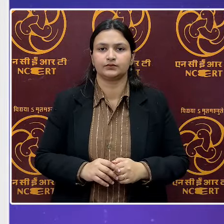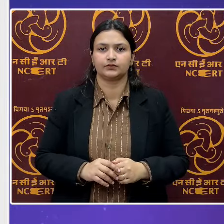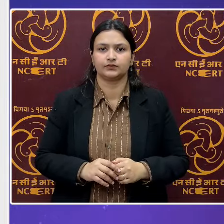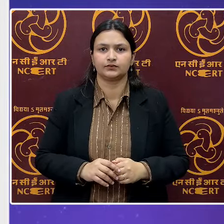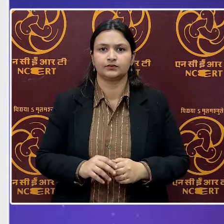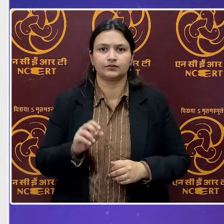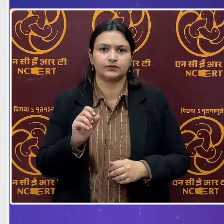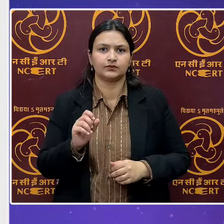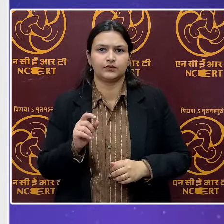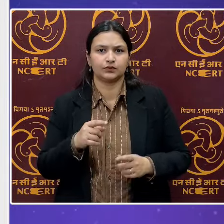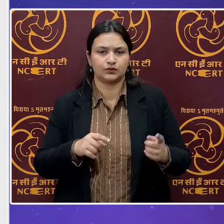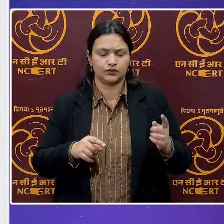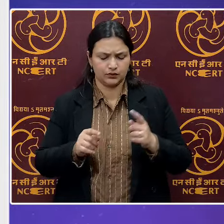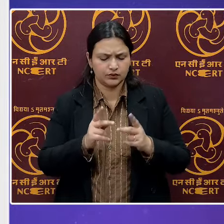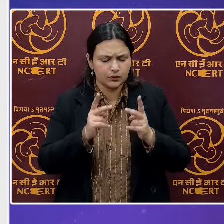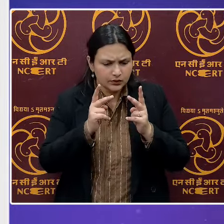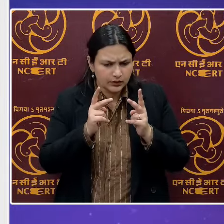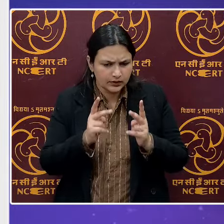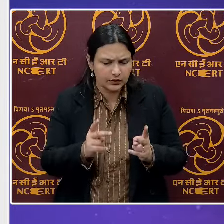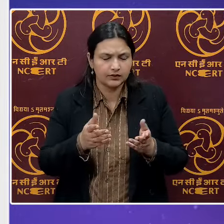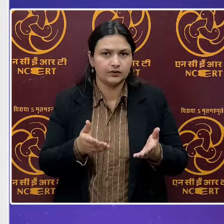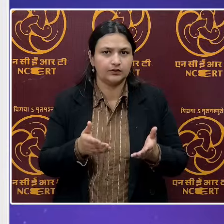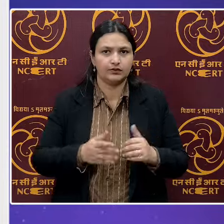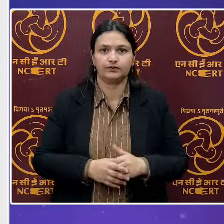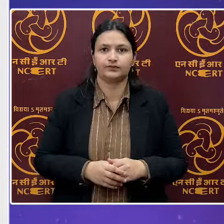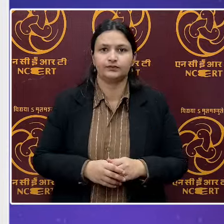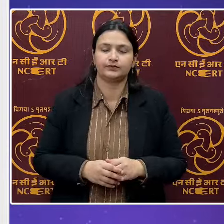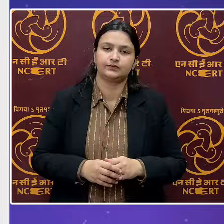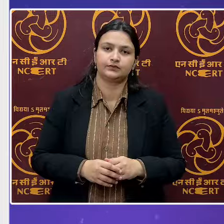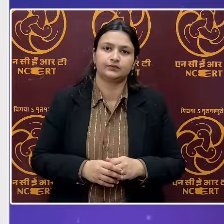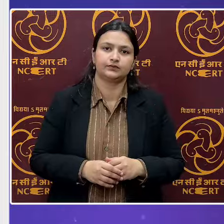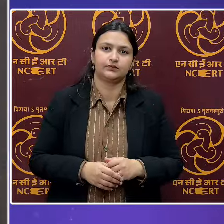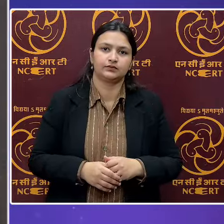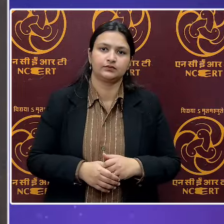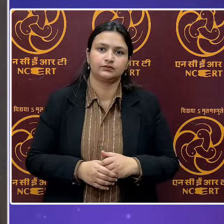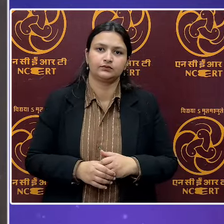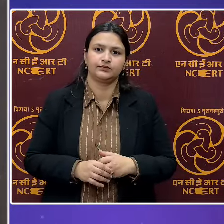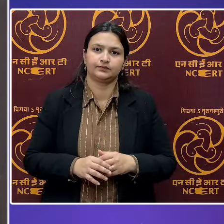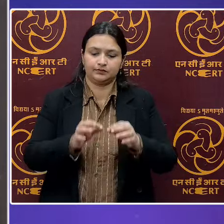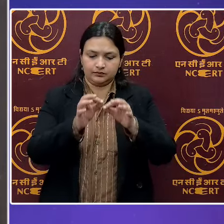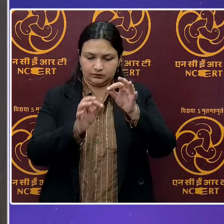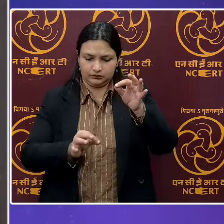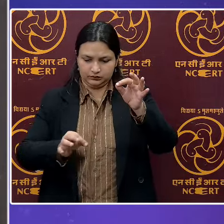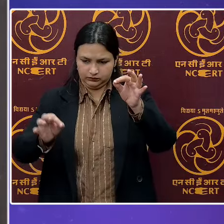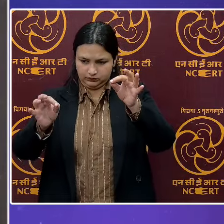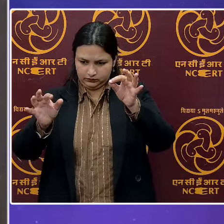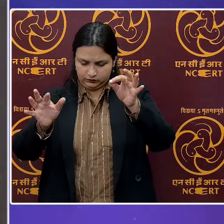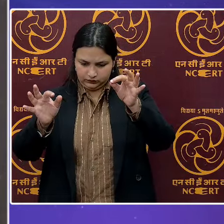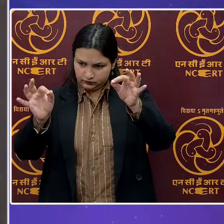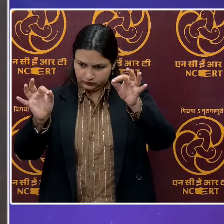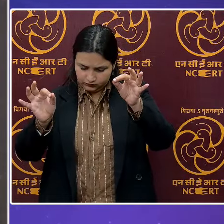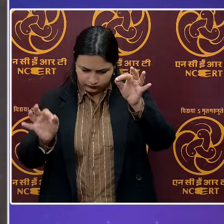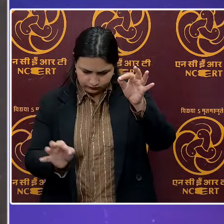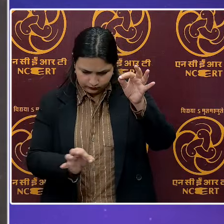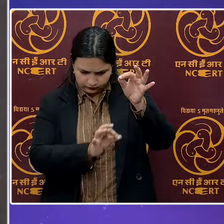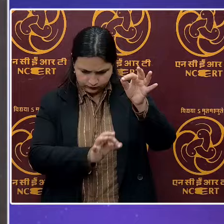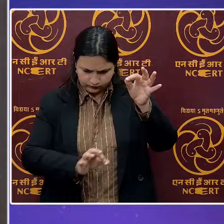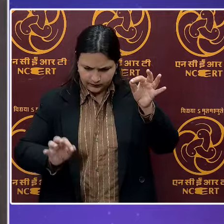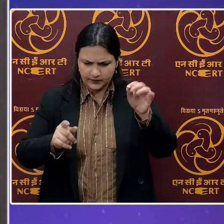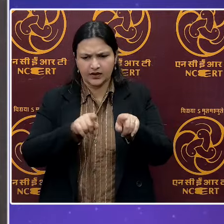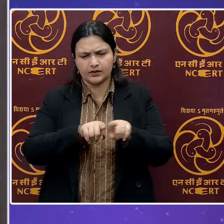okay, please focus on the board here. It is oscillating from one position to another. Suppose it